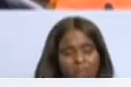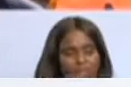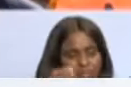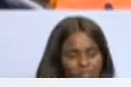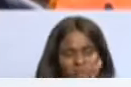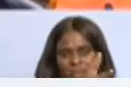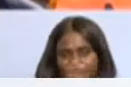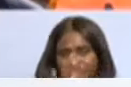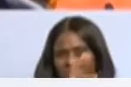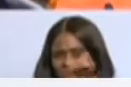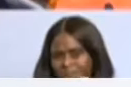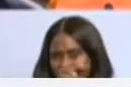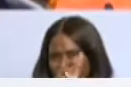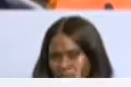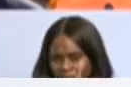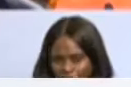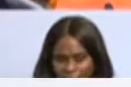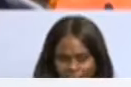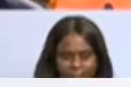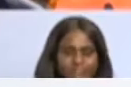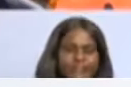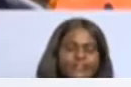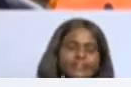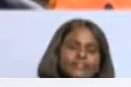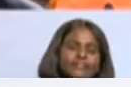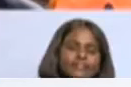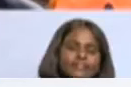670 loans this year alone.